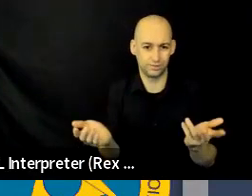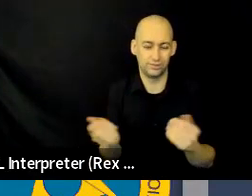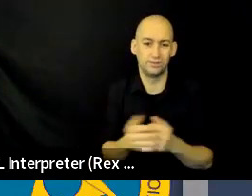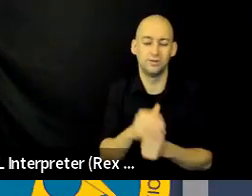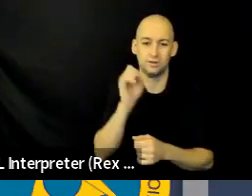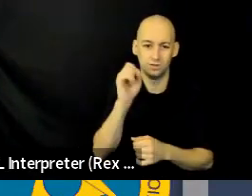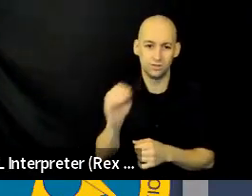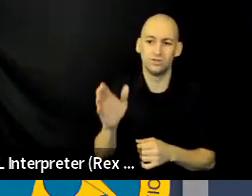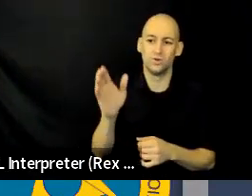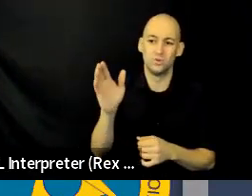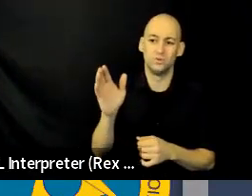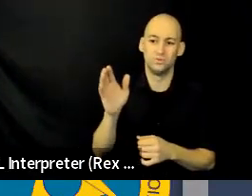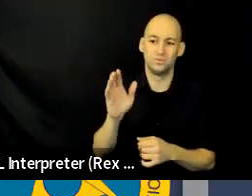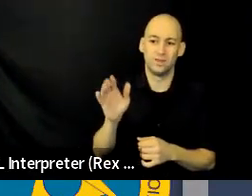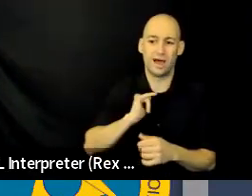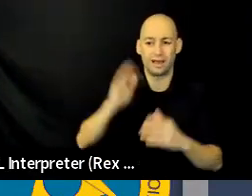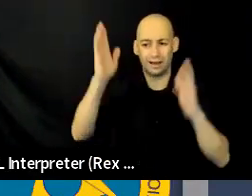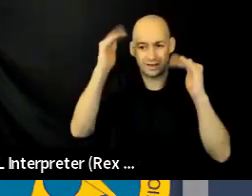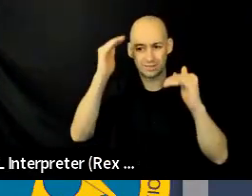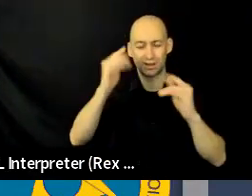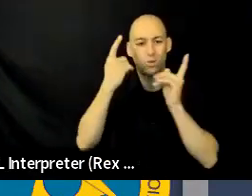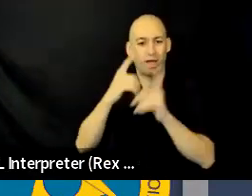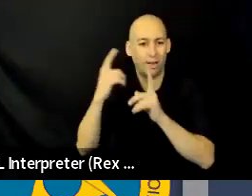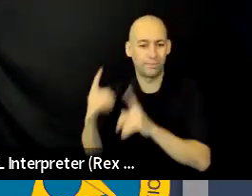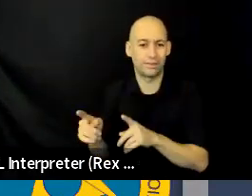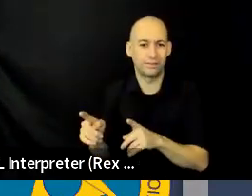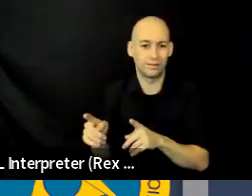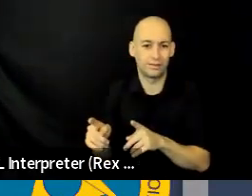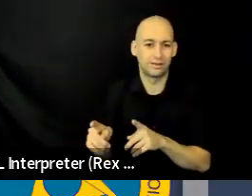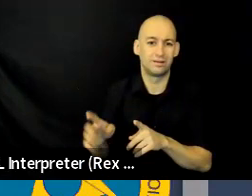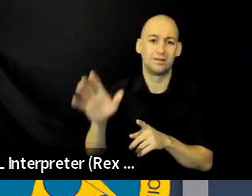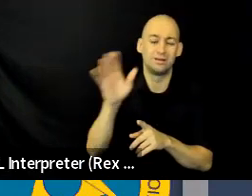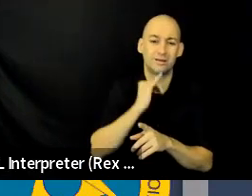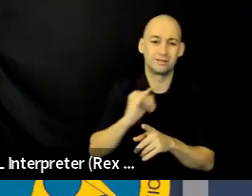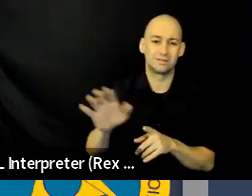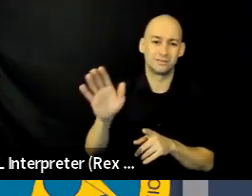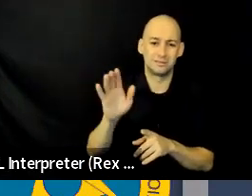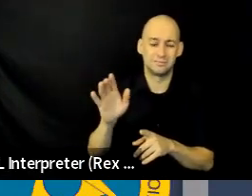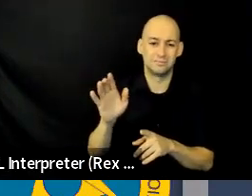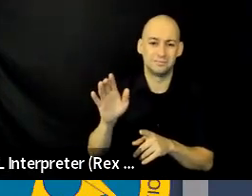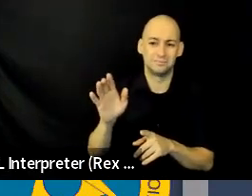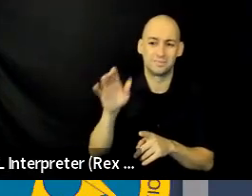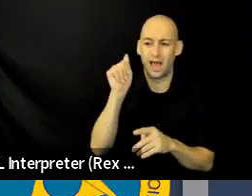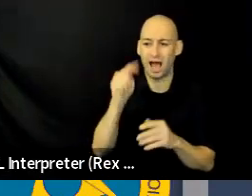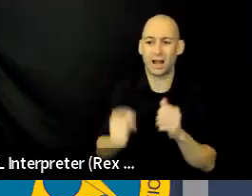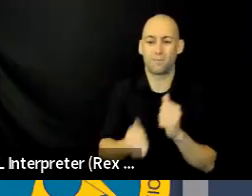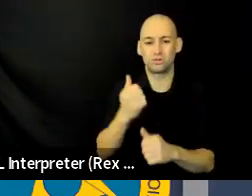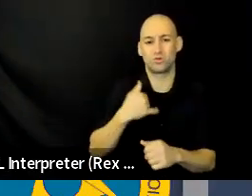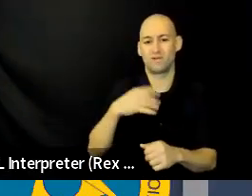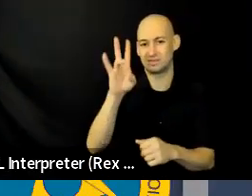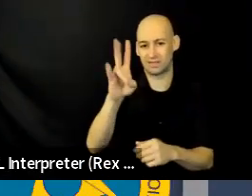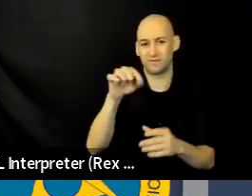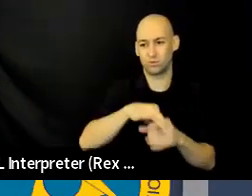what I anticipate is going to happen here is that at most you're getting 7 votes and not 8.